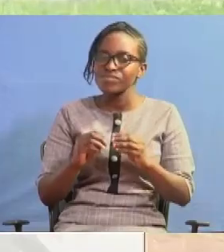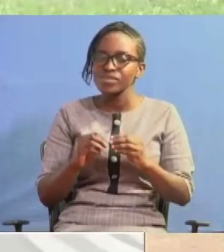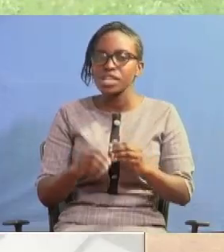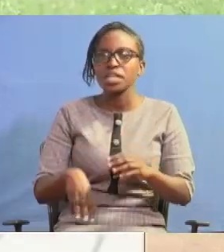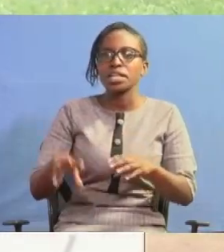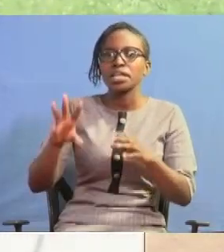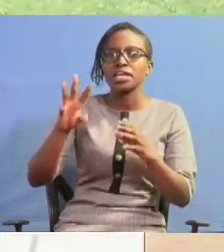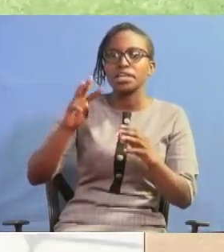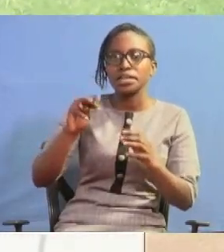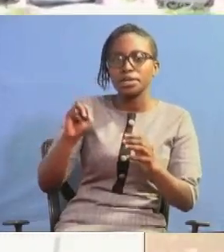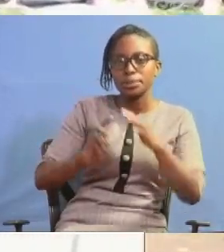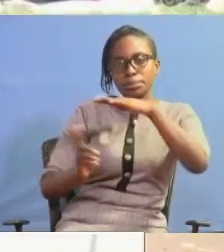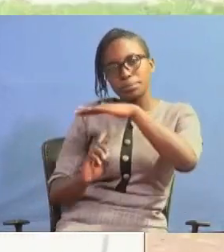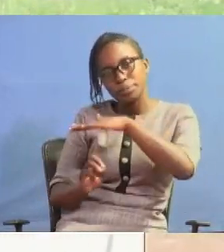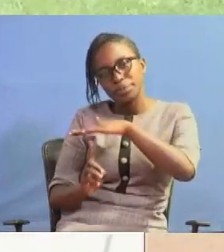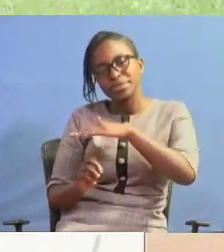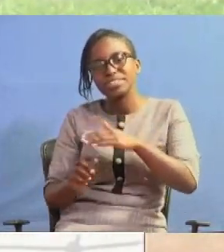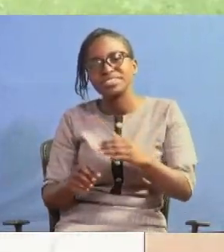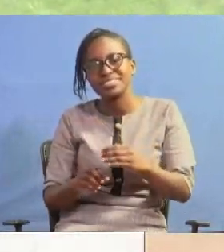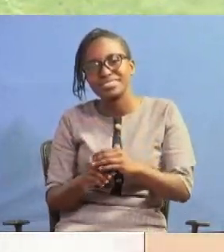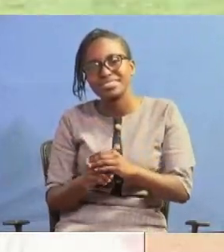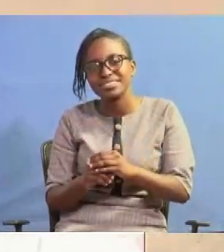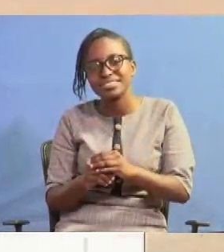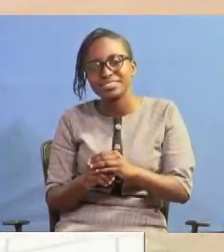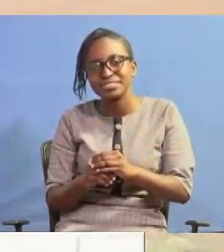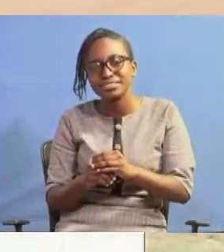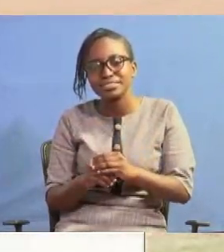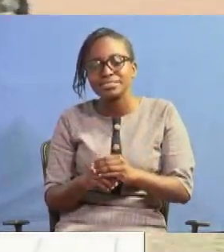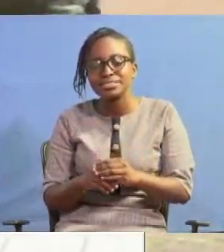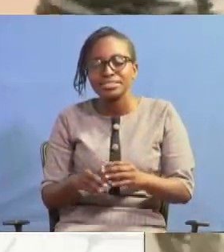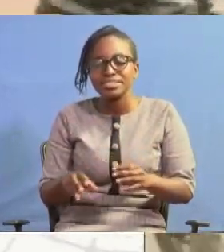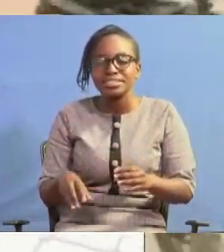training for 6 months and thereafter be deployed to their respective stations.